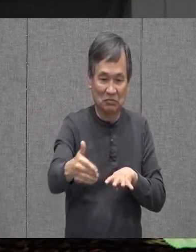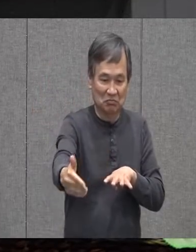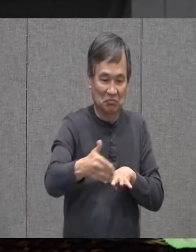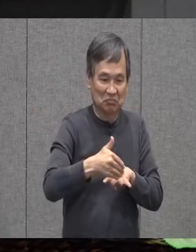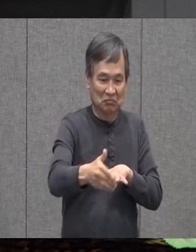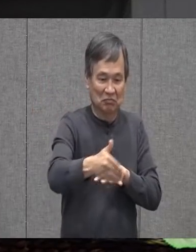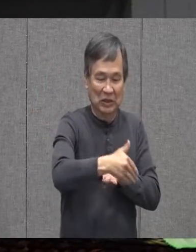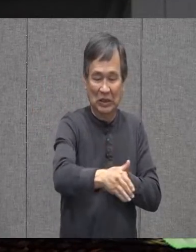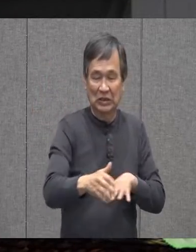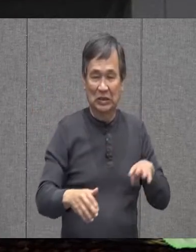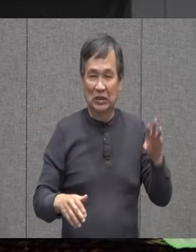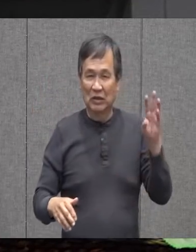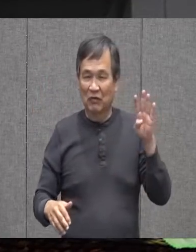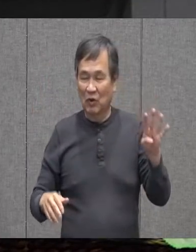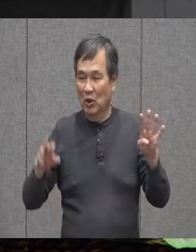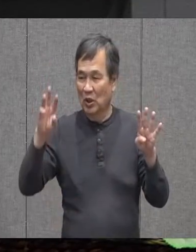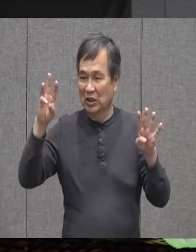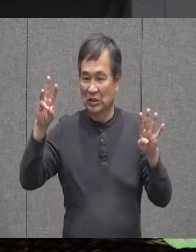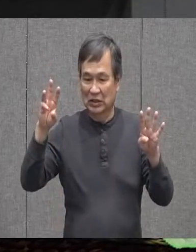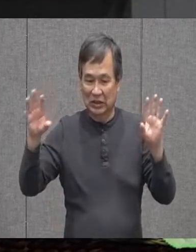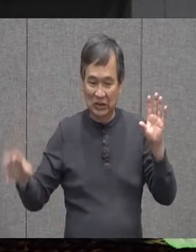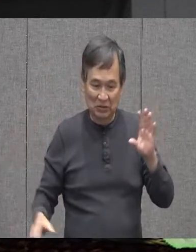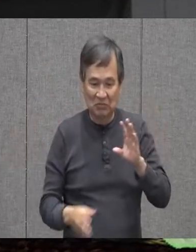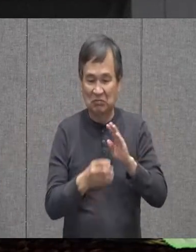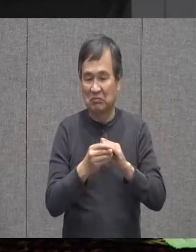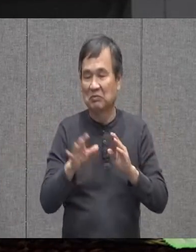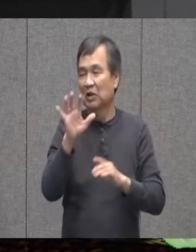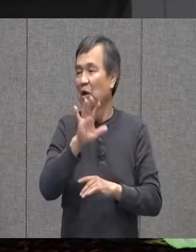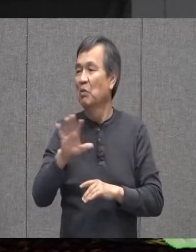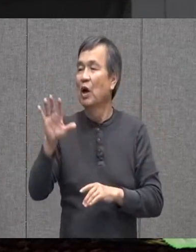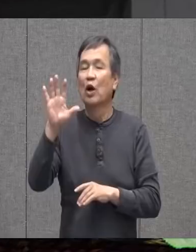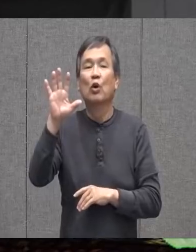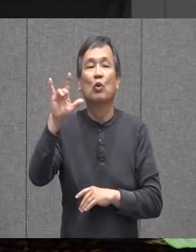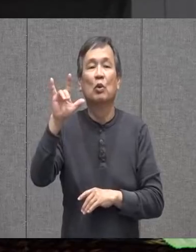bet you about 25 cars.